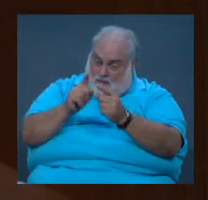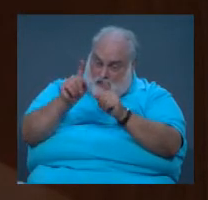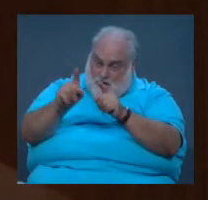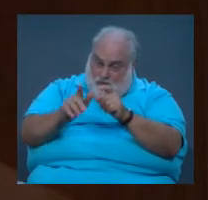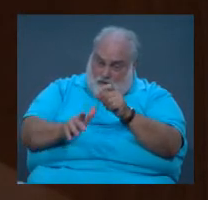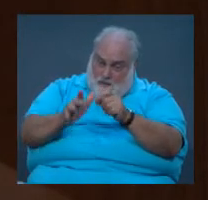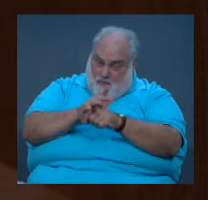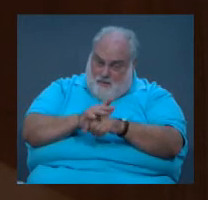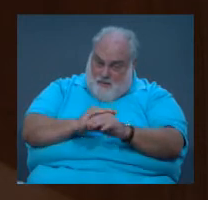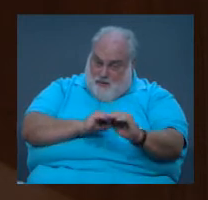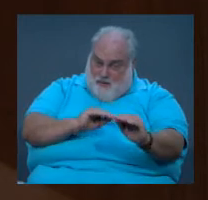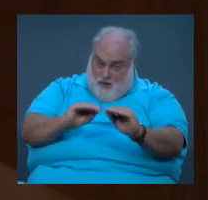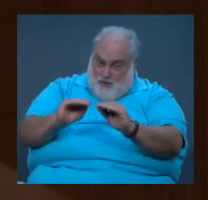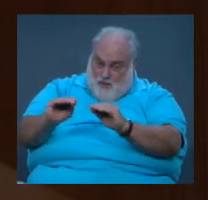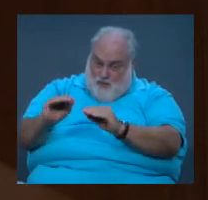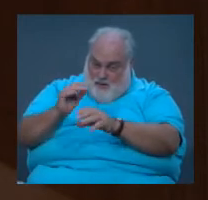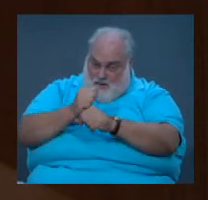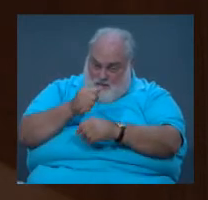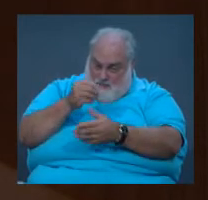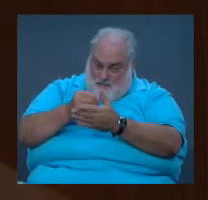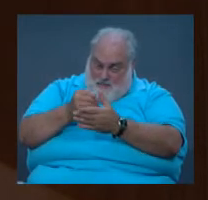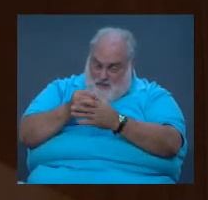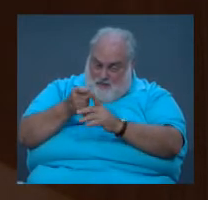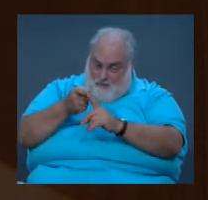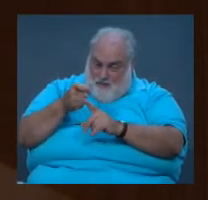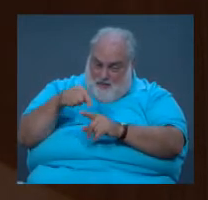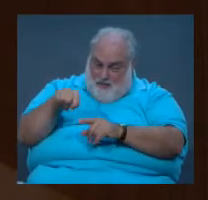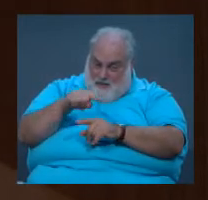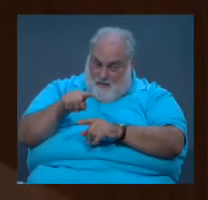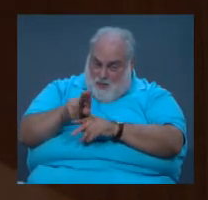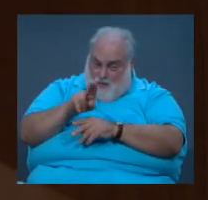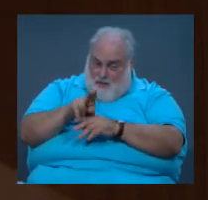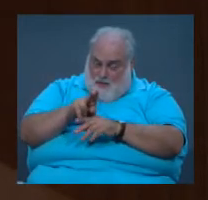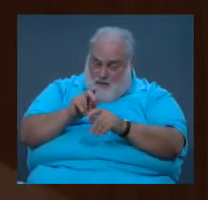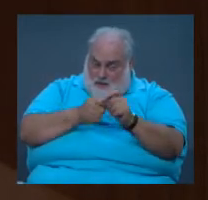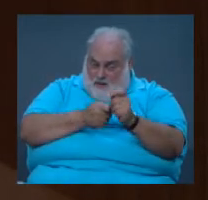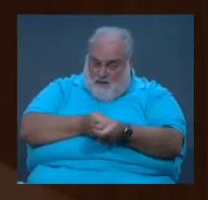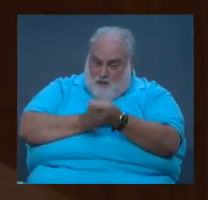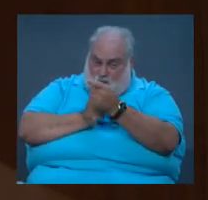being taught, do we get any funding from them using the golf course?